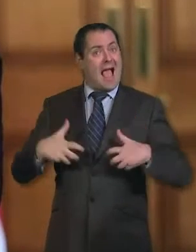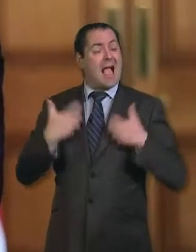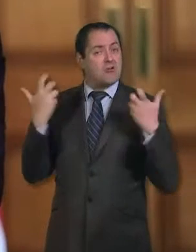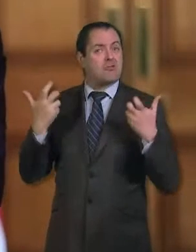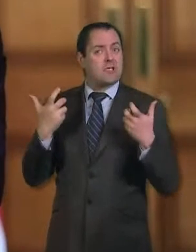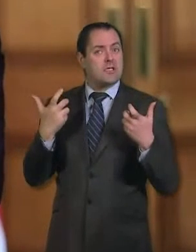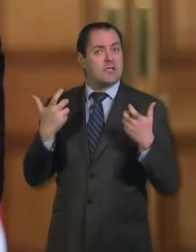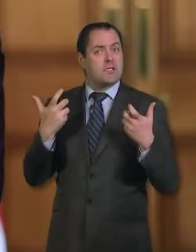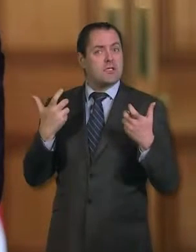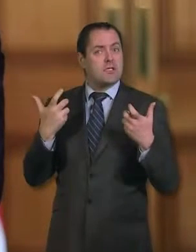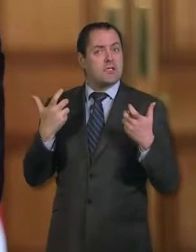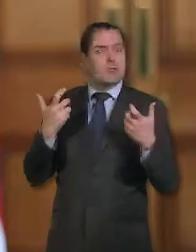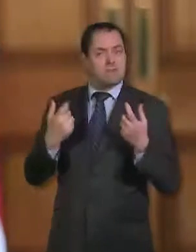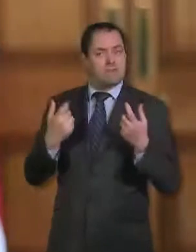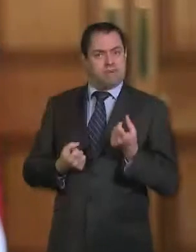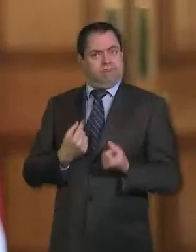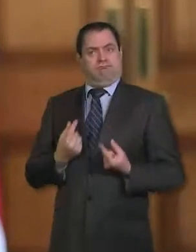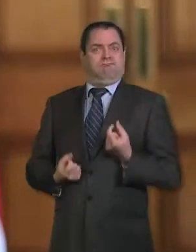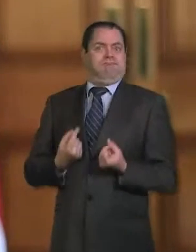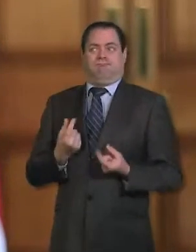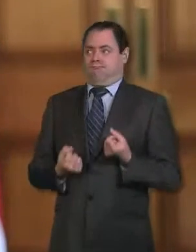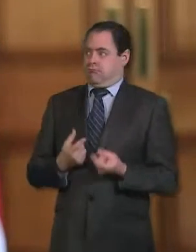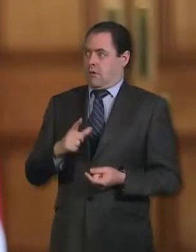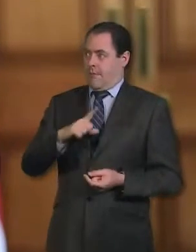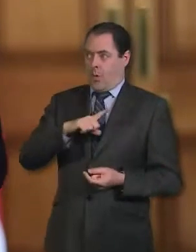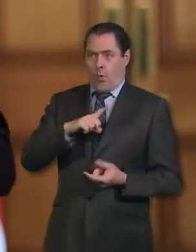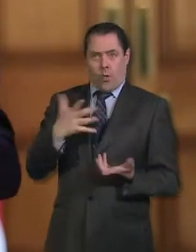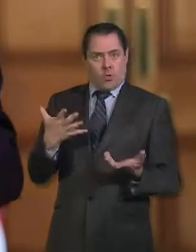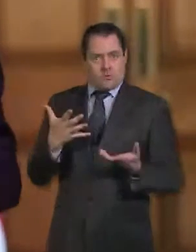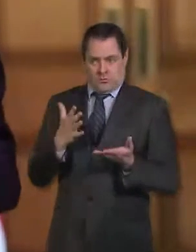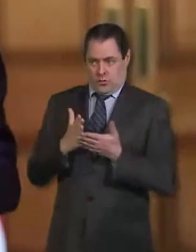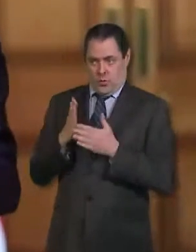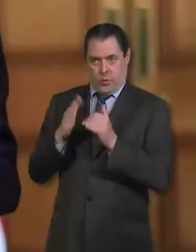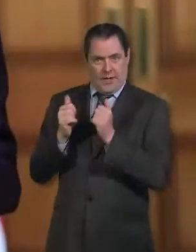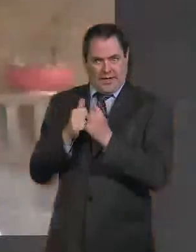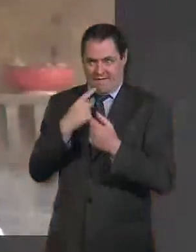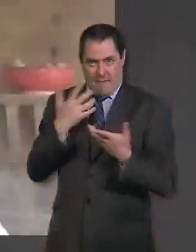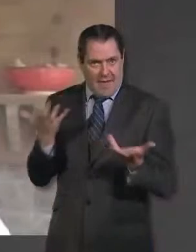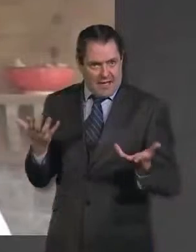weekend. Thanks very much. Joe Murphy from the Evening Standard. Joe.